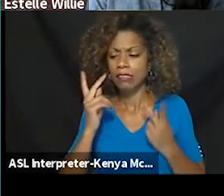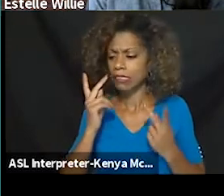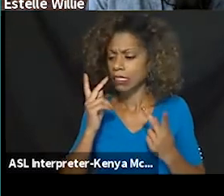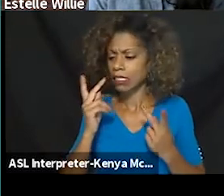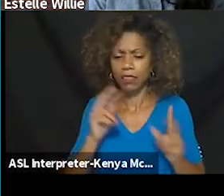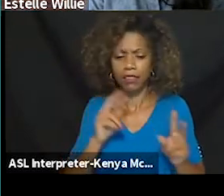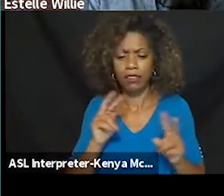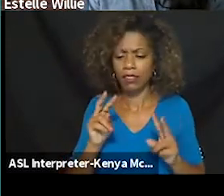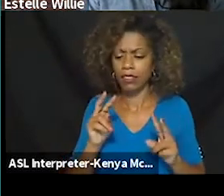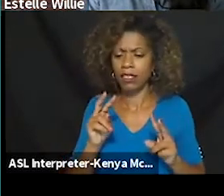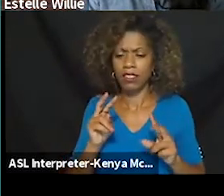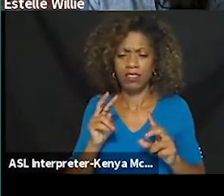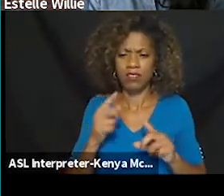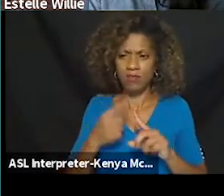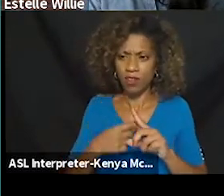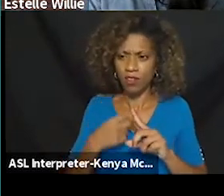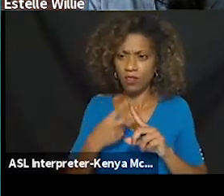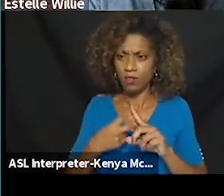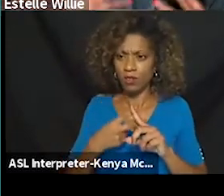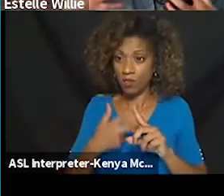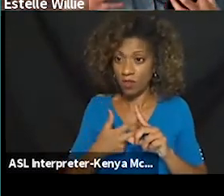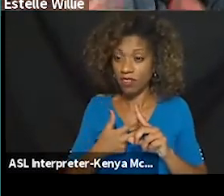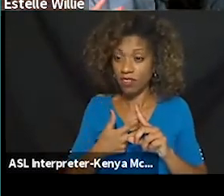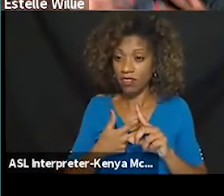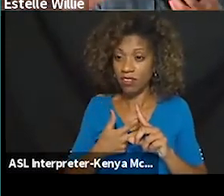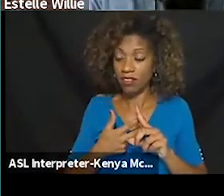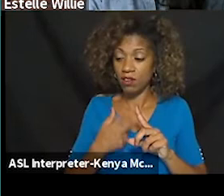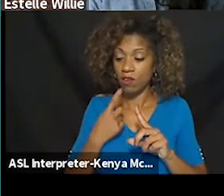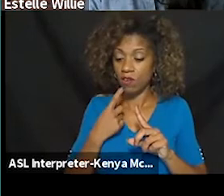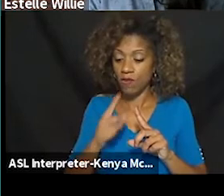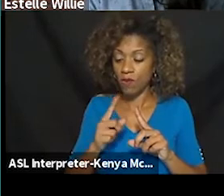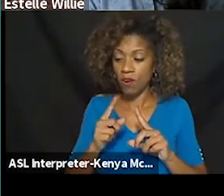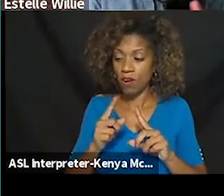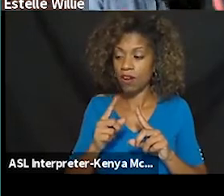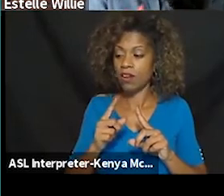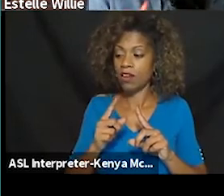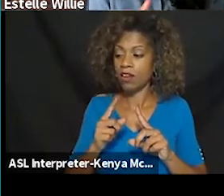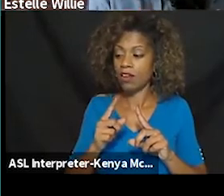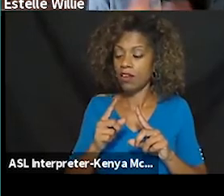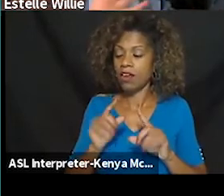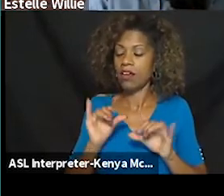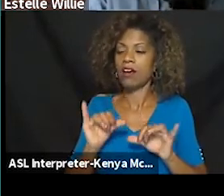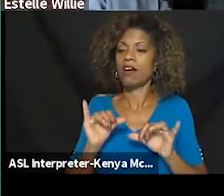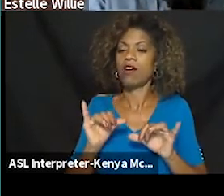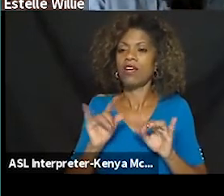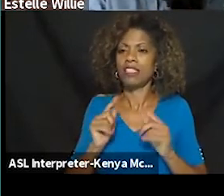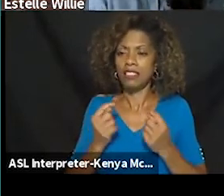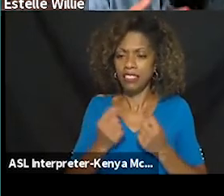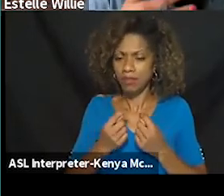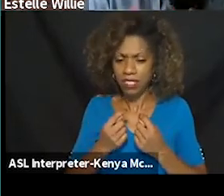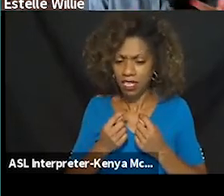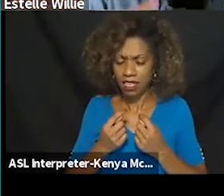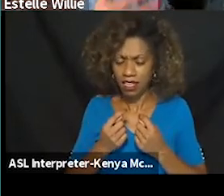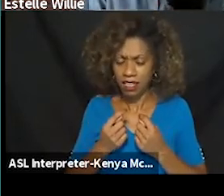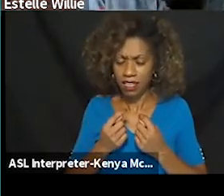the pilot for the team to finally realize. And I think in that time, I